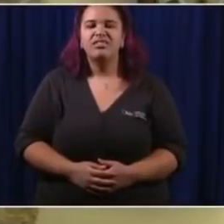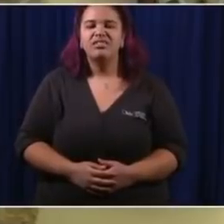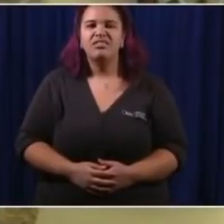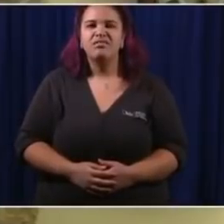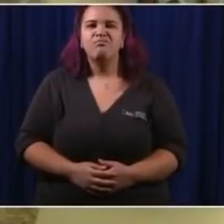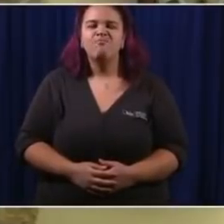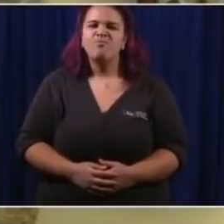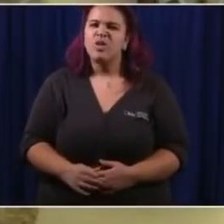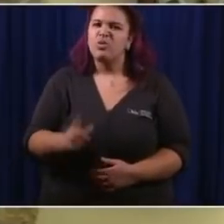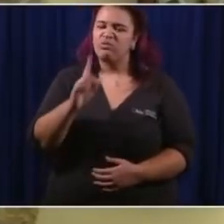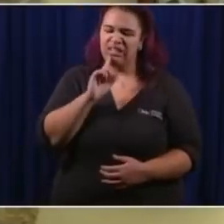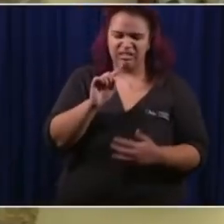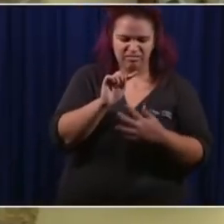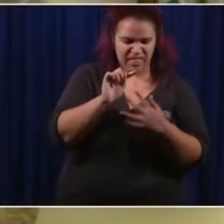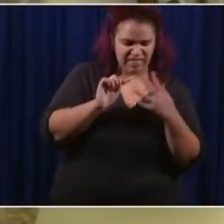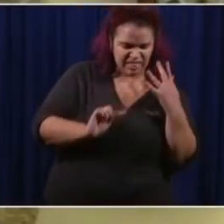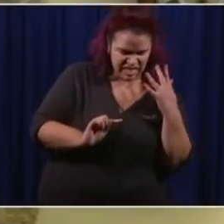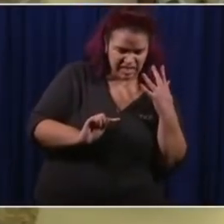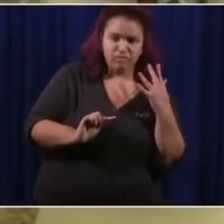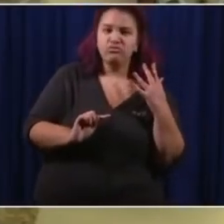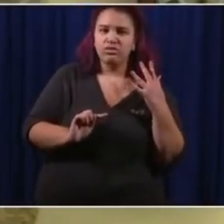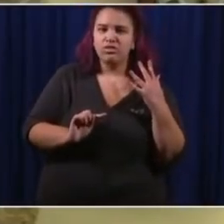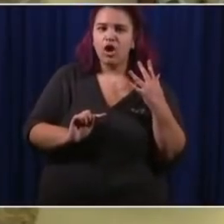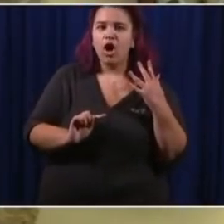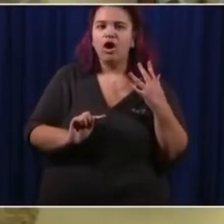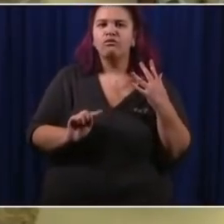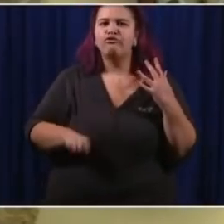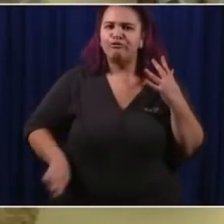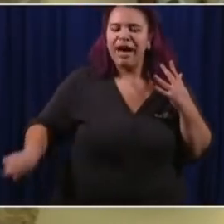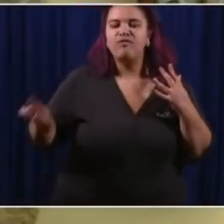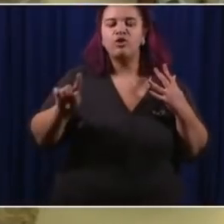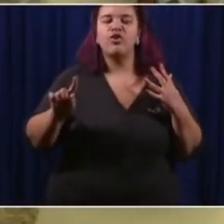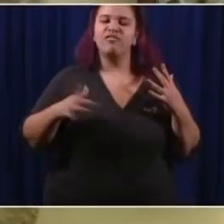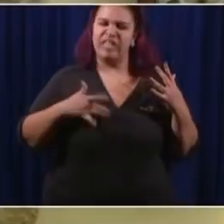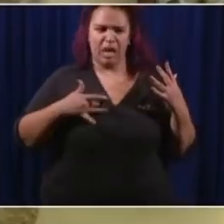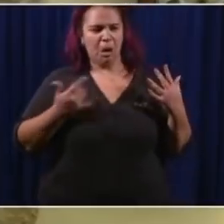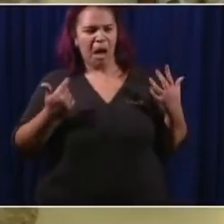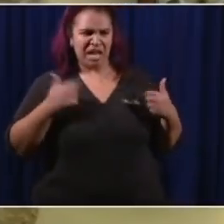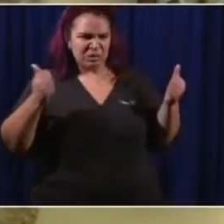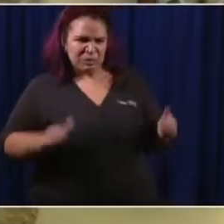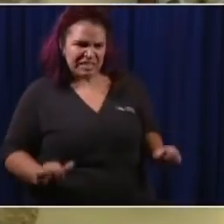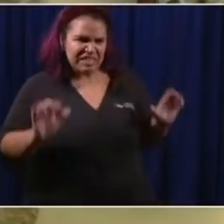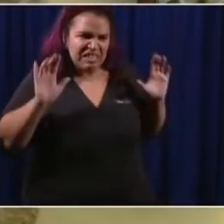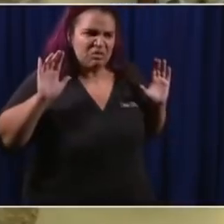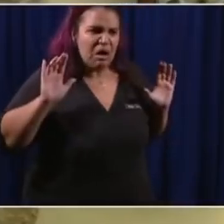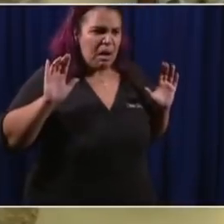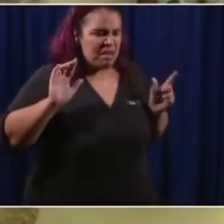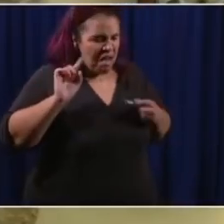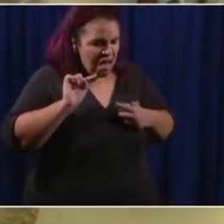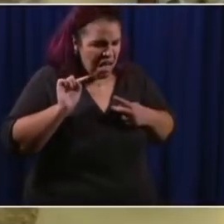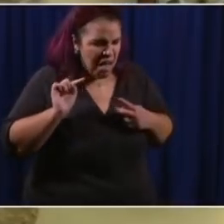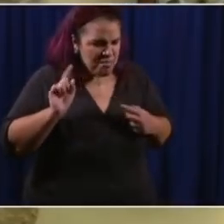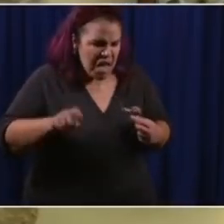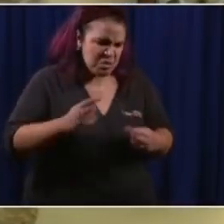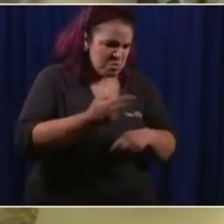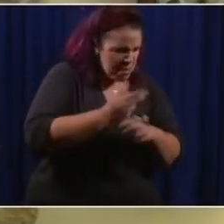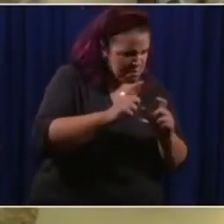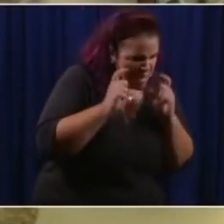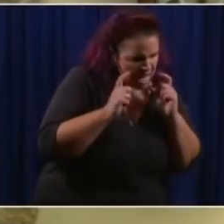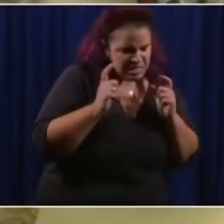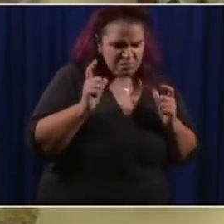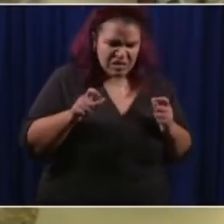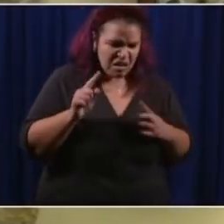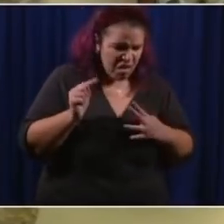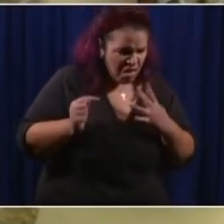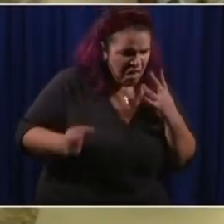that, compared to the gravity of what we're dealing with, are relatively small sacrifices. The